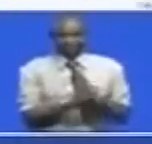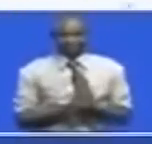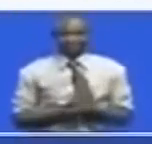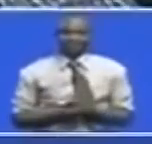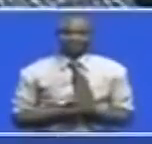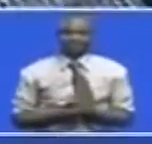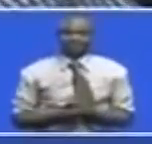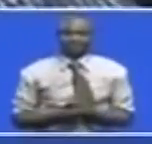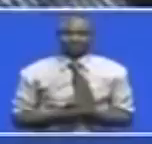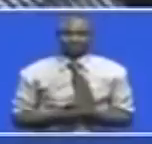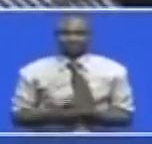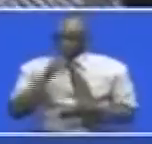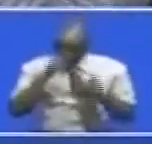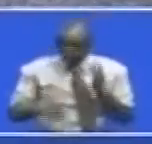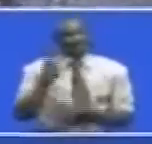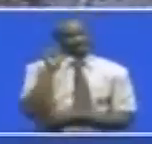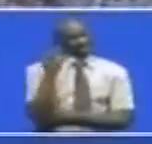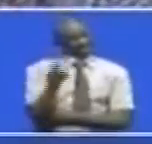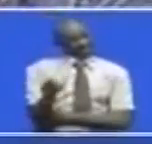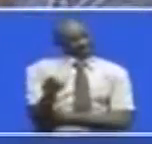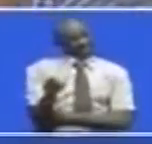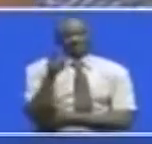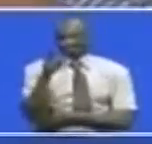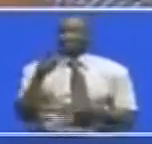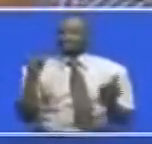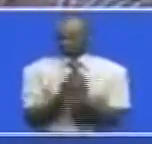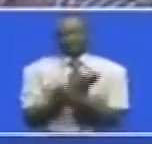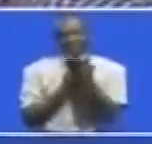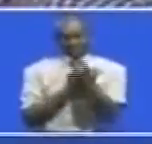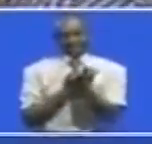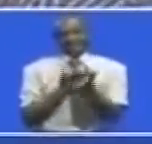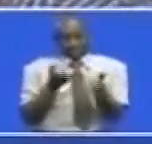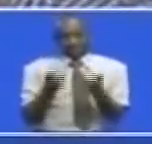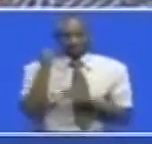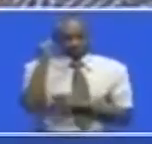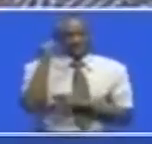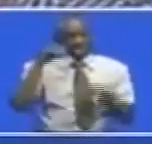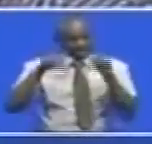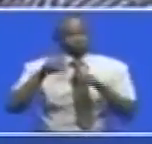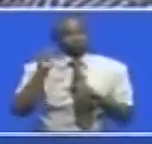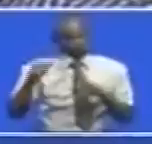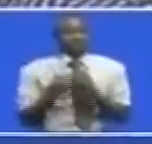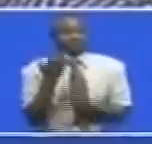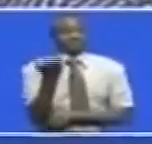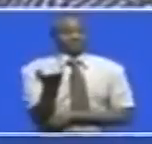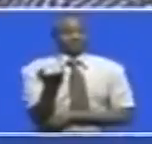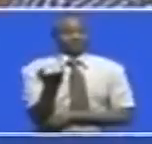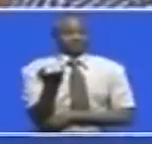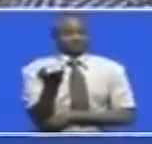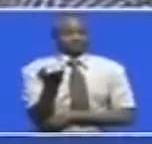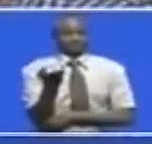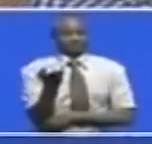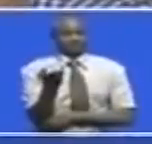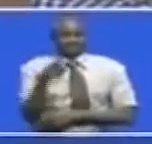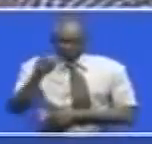40-year reign. What I see that make a difference today in the current Tanzania election is that